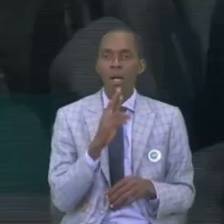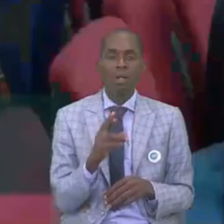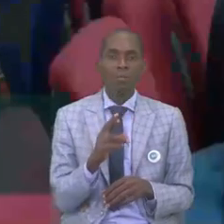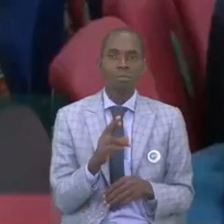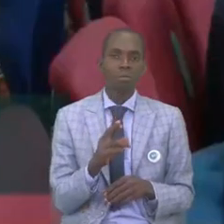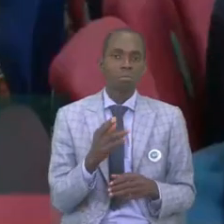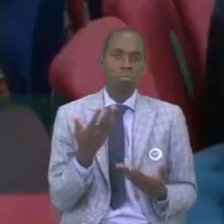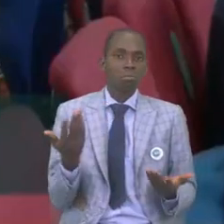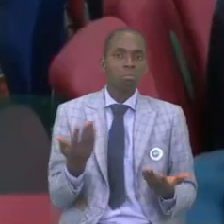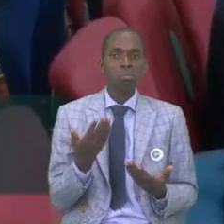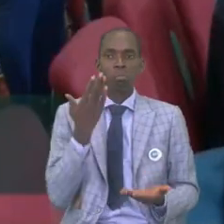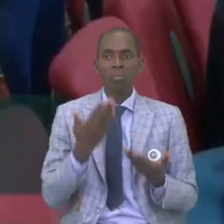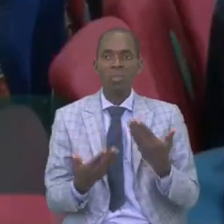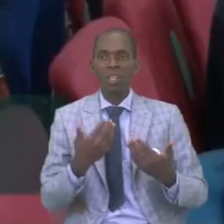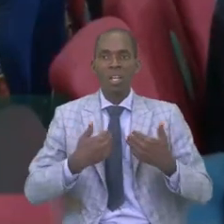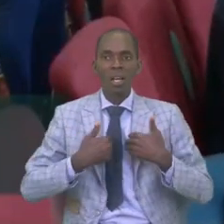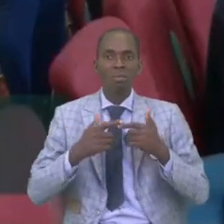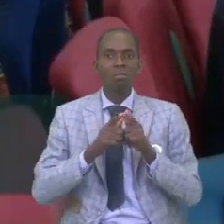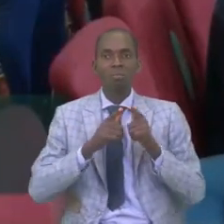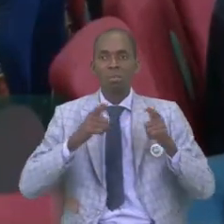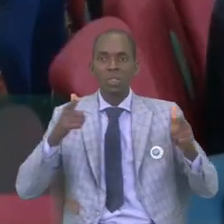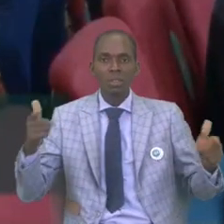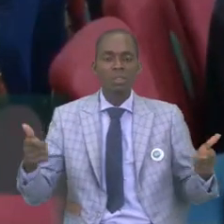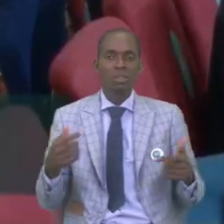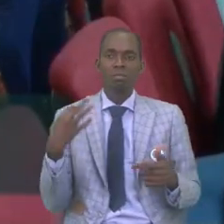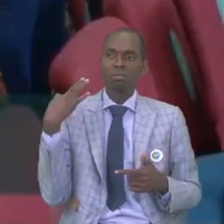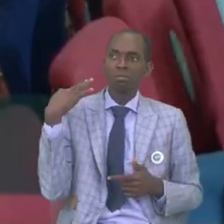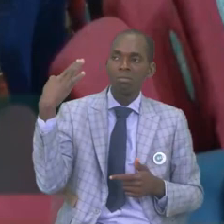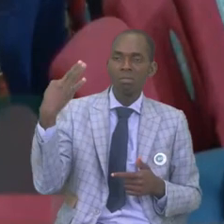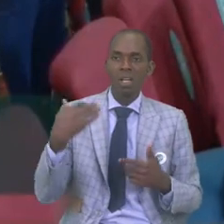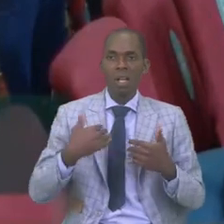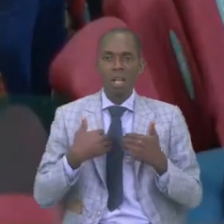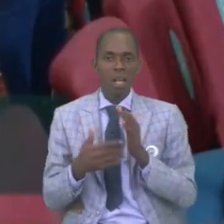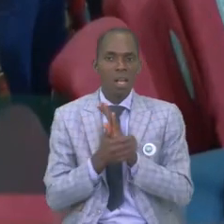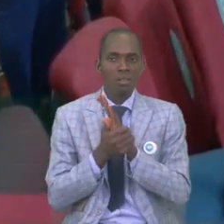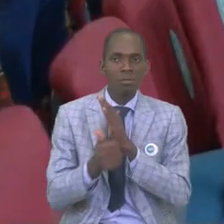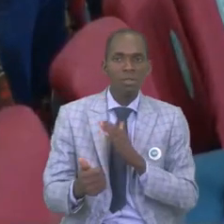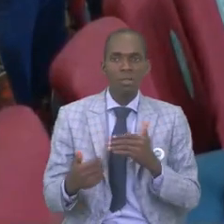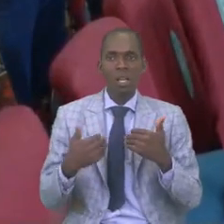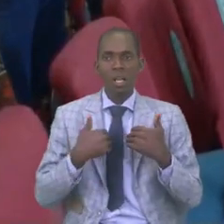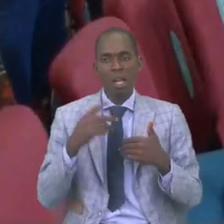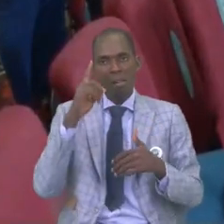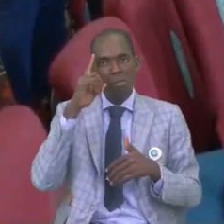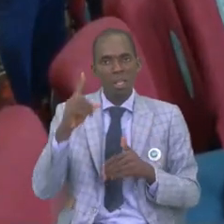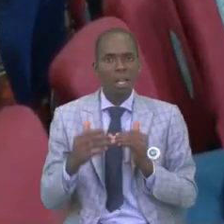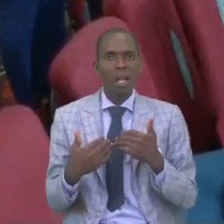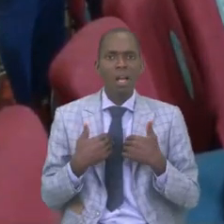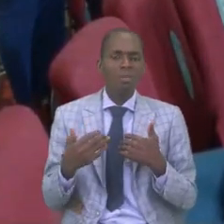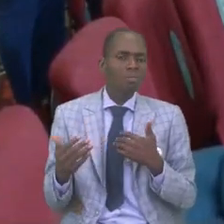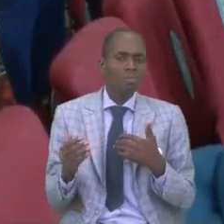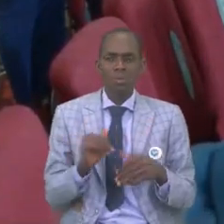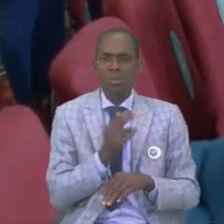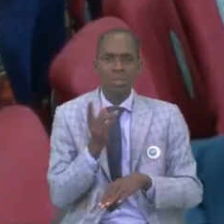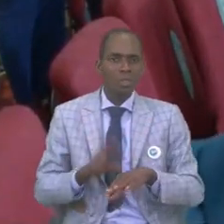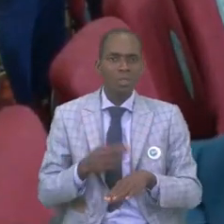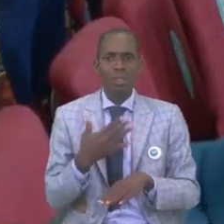title, we might have a position, we might have skill, we might have whatever natural thing. But